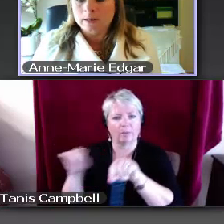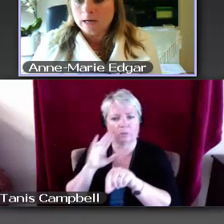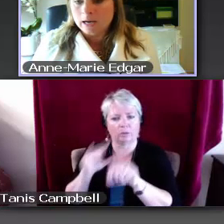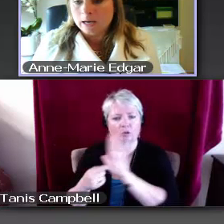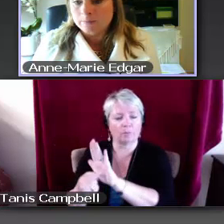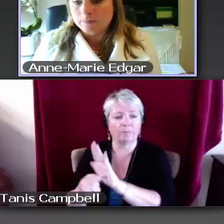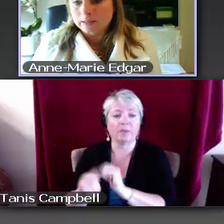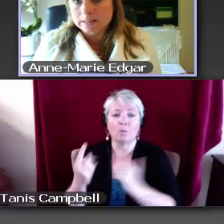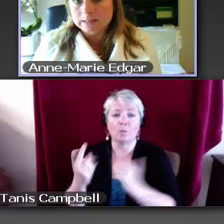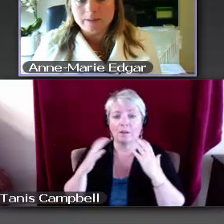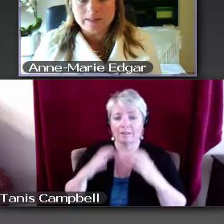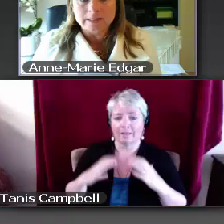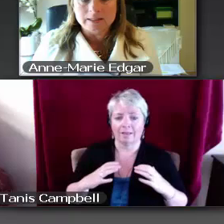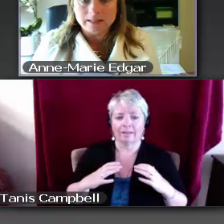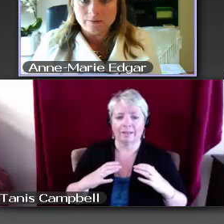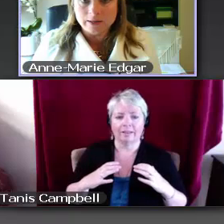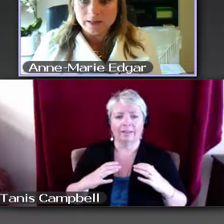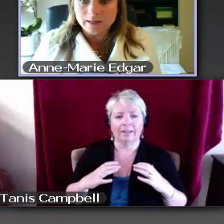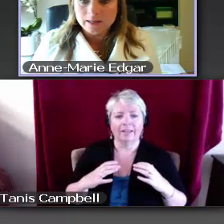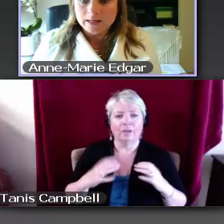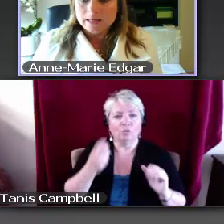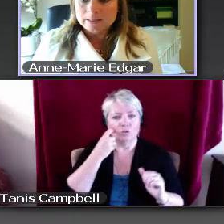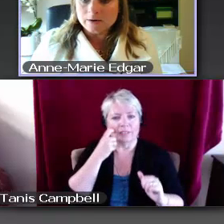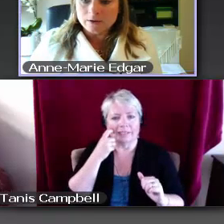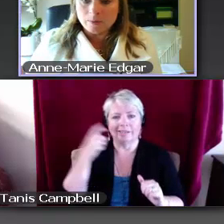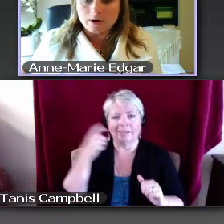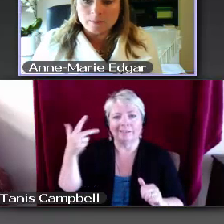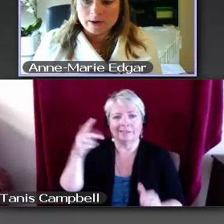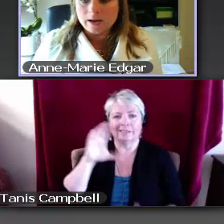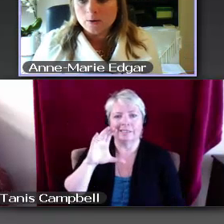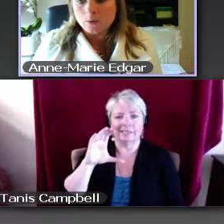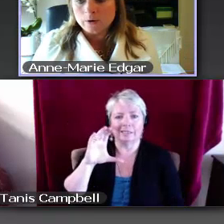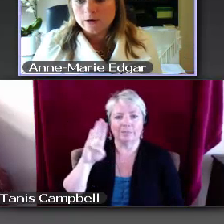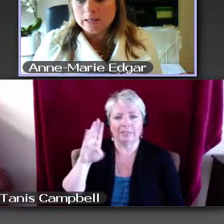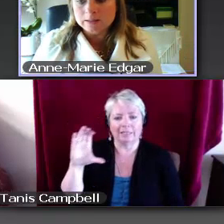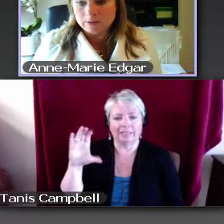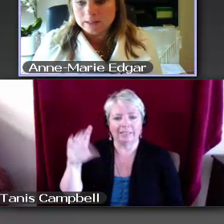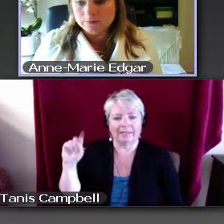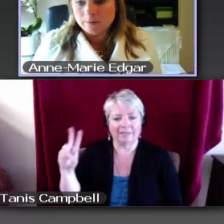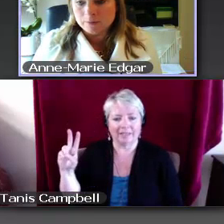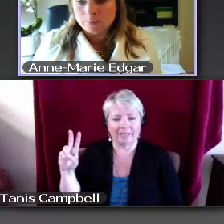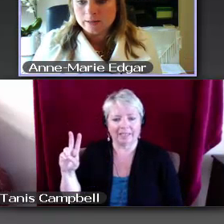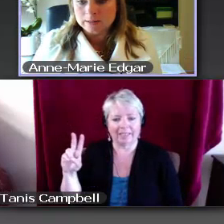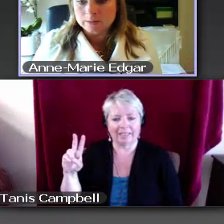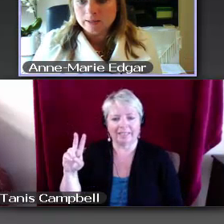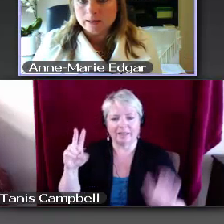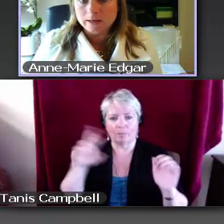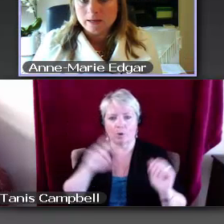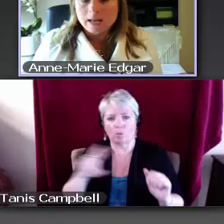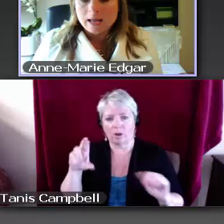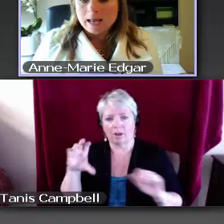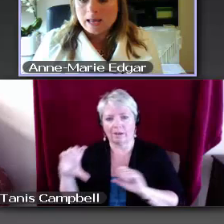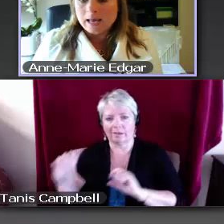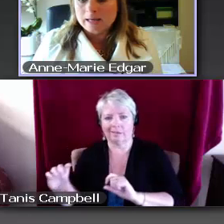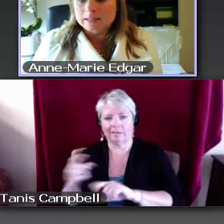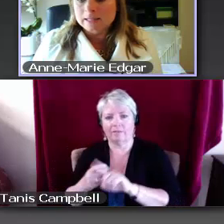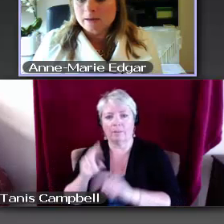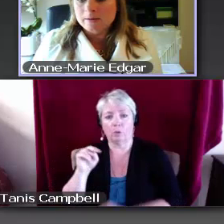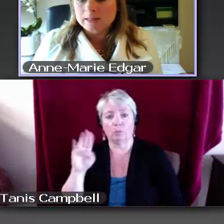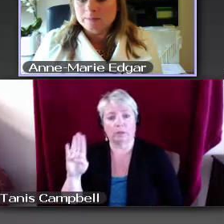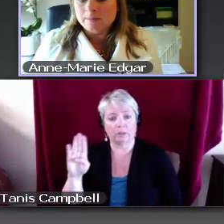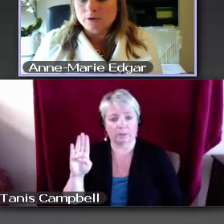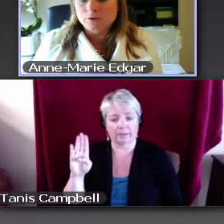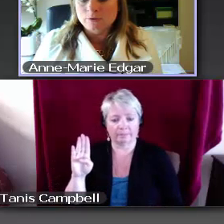appearing on CBC TV, down in the bottom right-hand corner. He's from New Brunswick